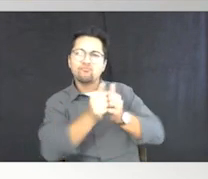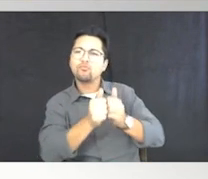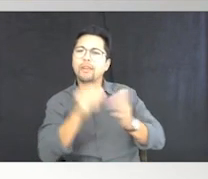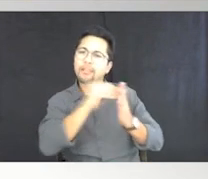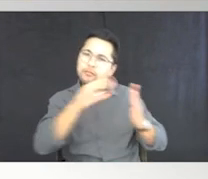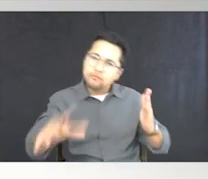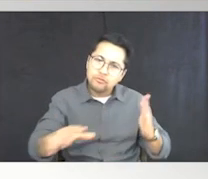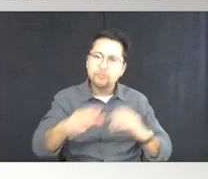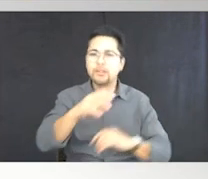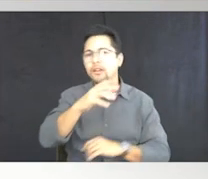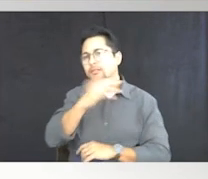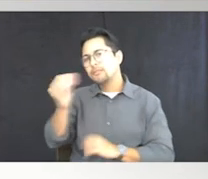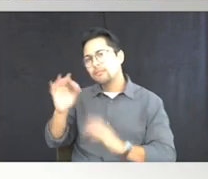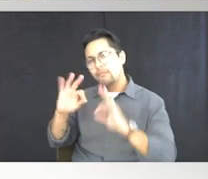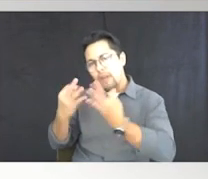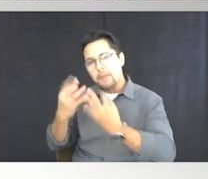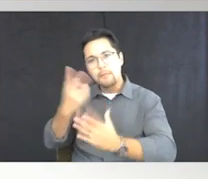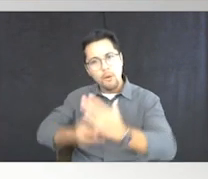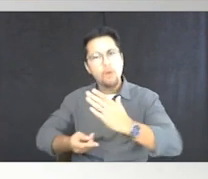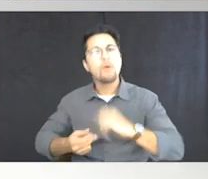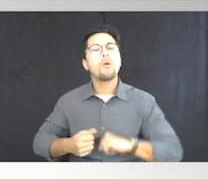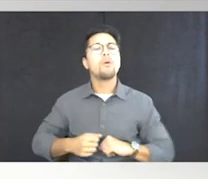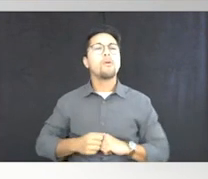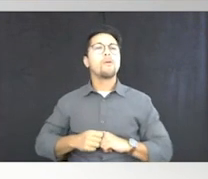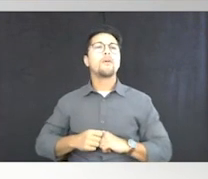students and families and